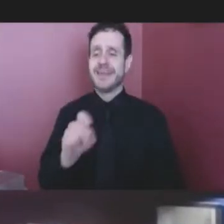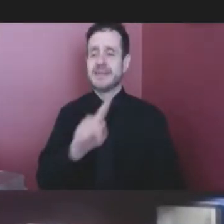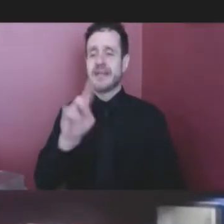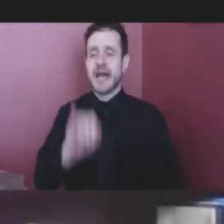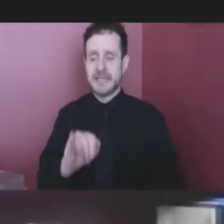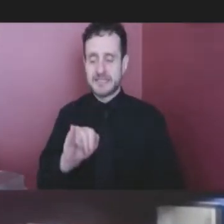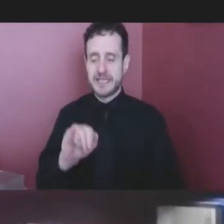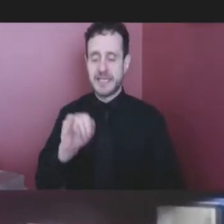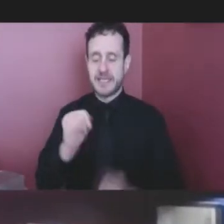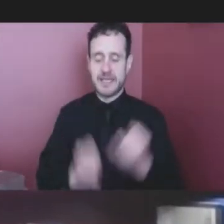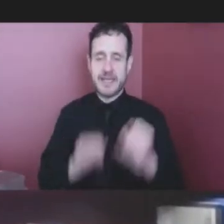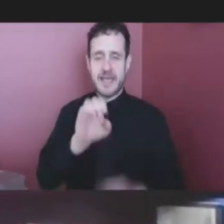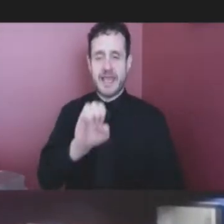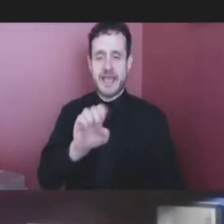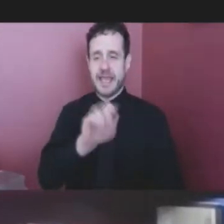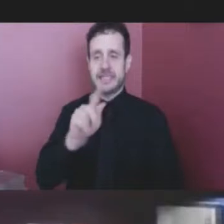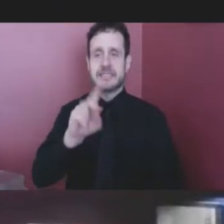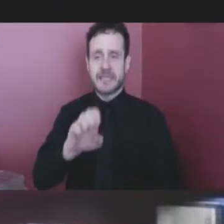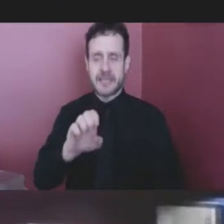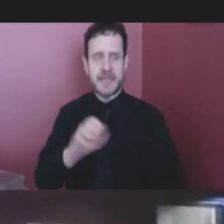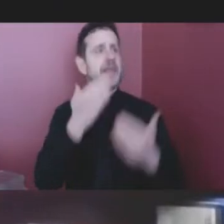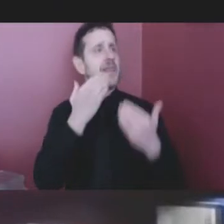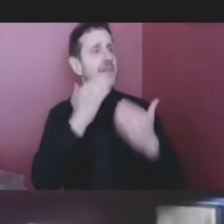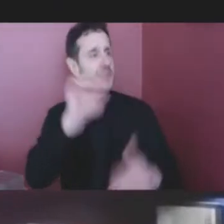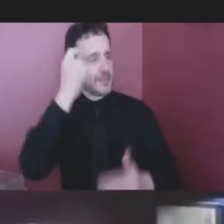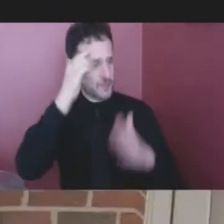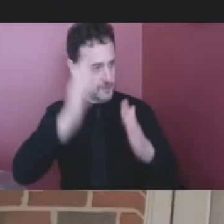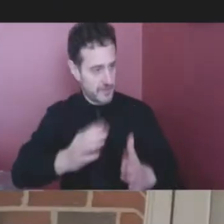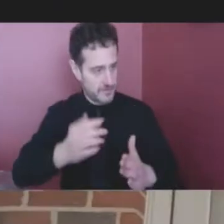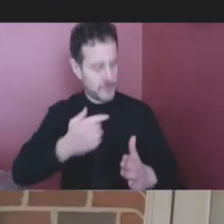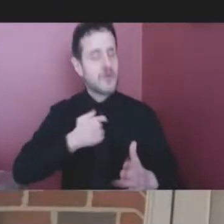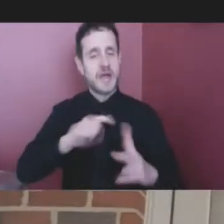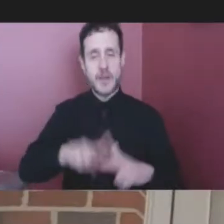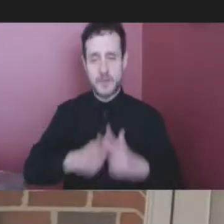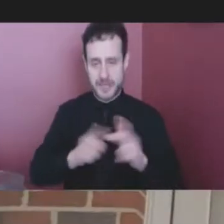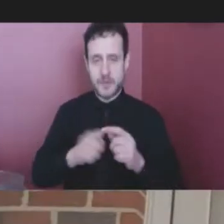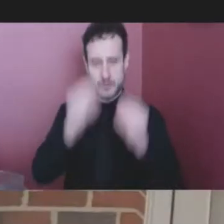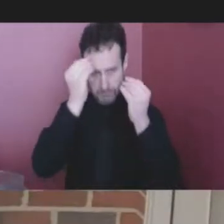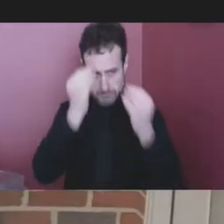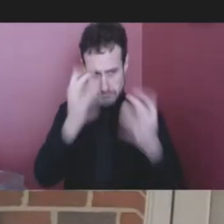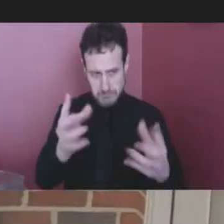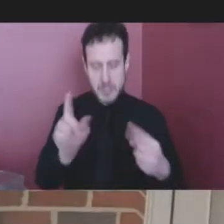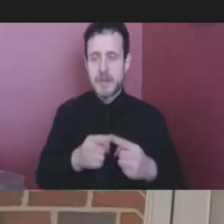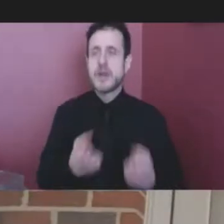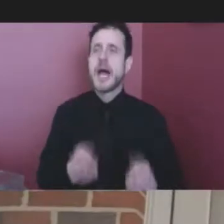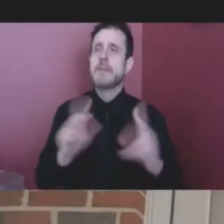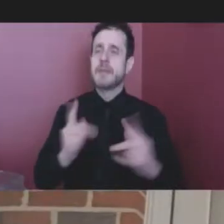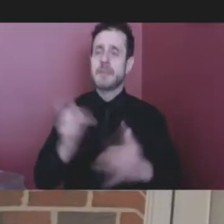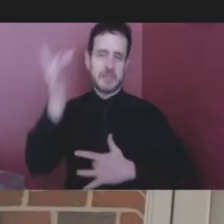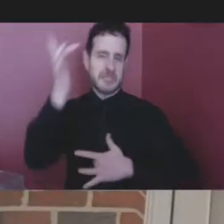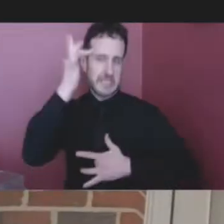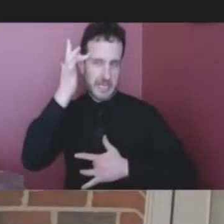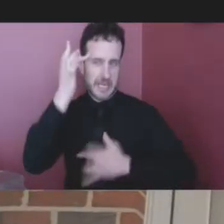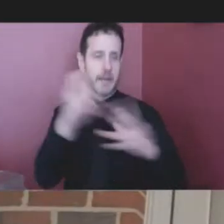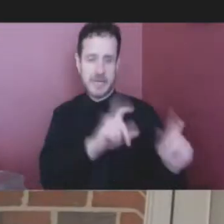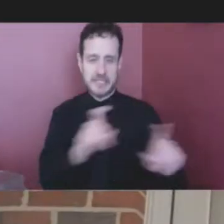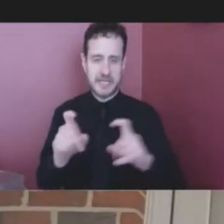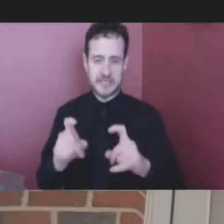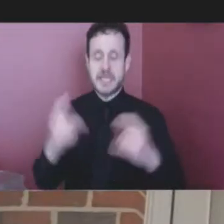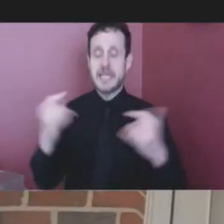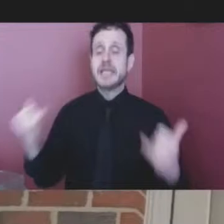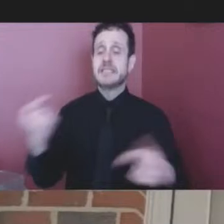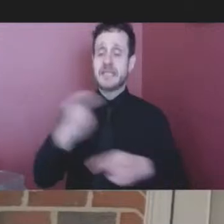Thank you so much, Governor. I will start with the case and test updates. Today, we are reporting